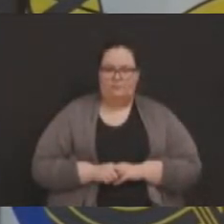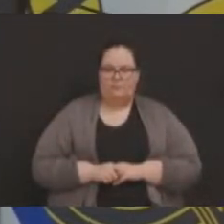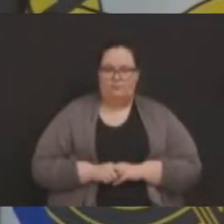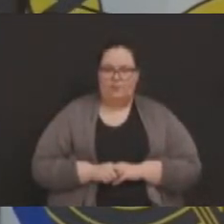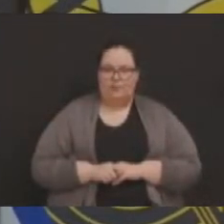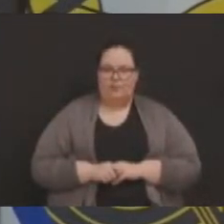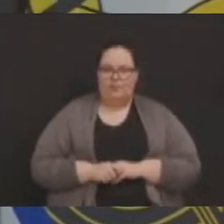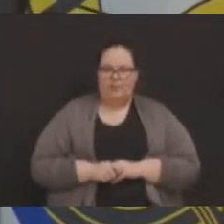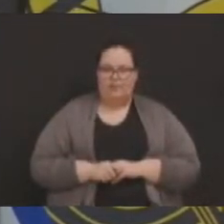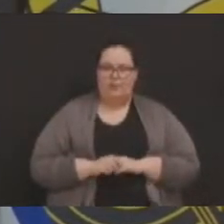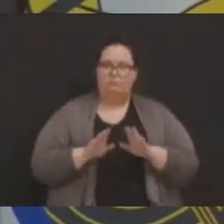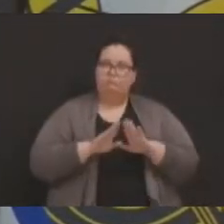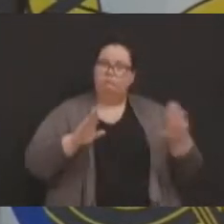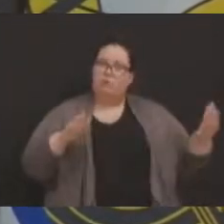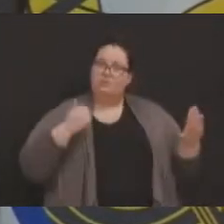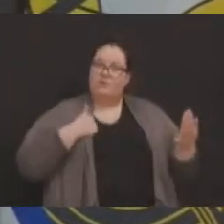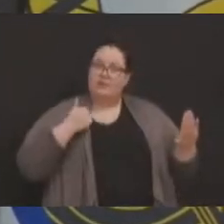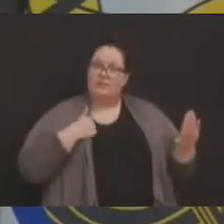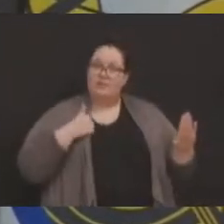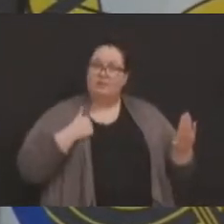as other provinces?